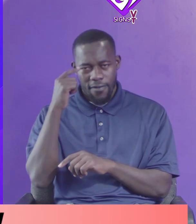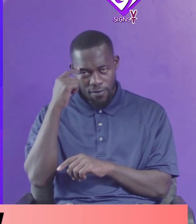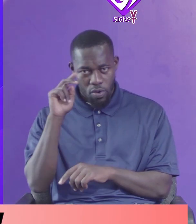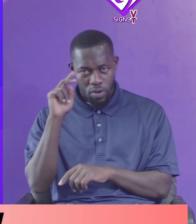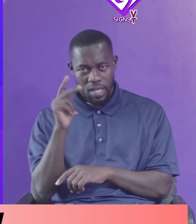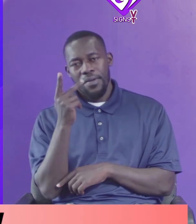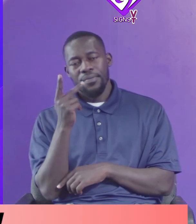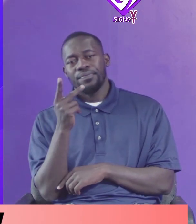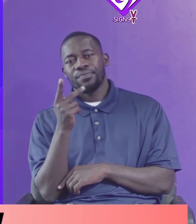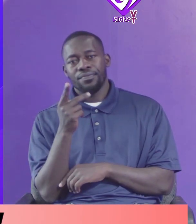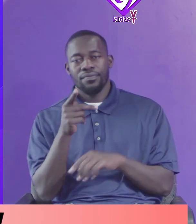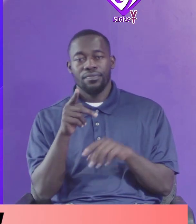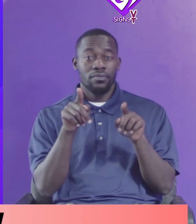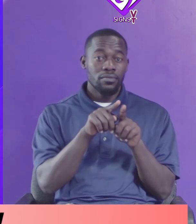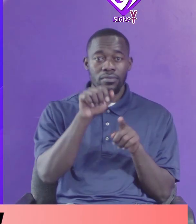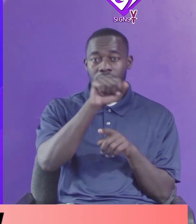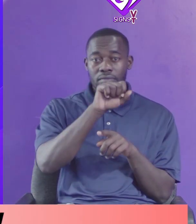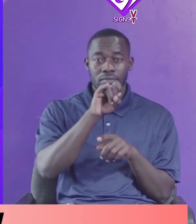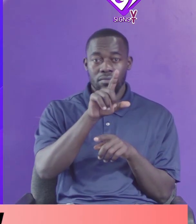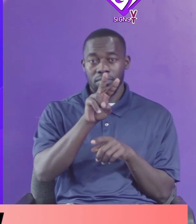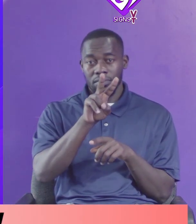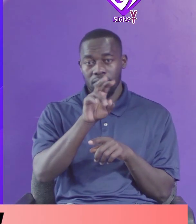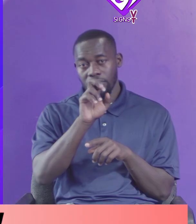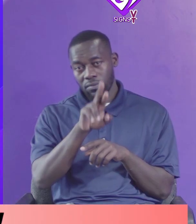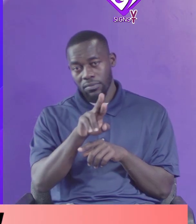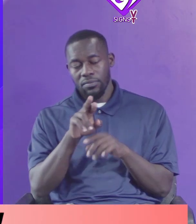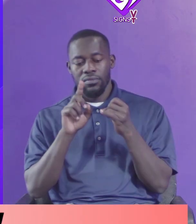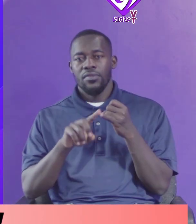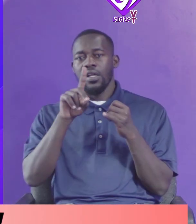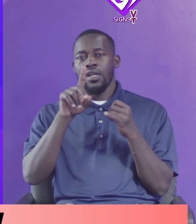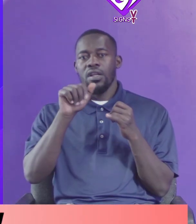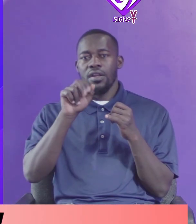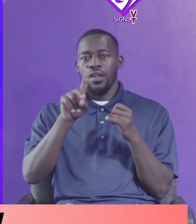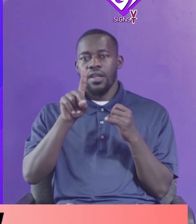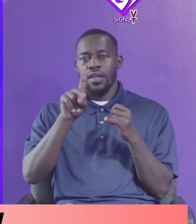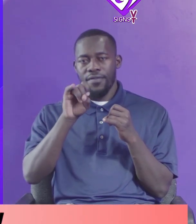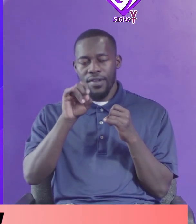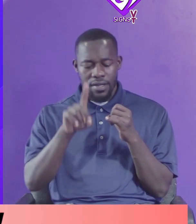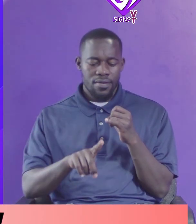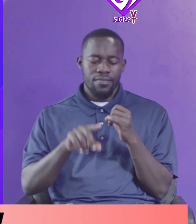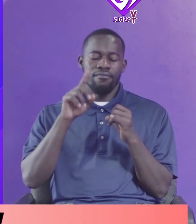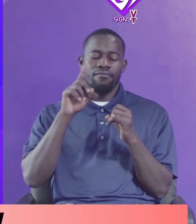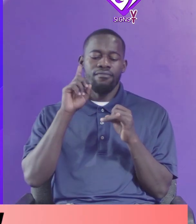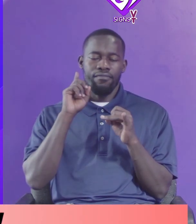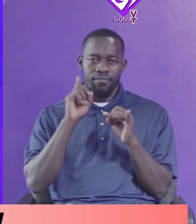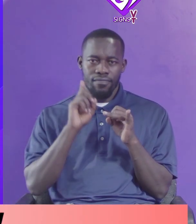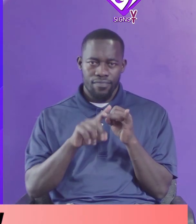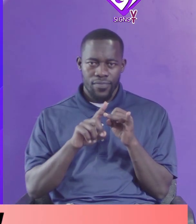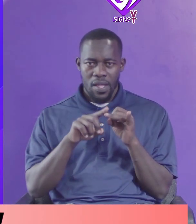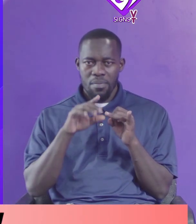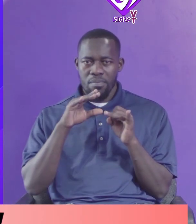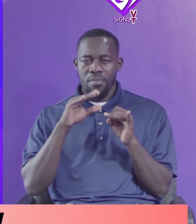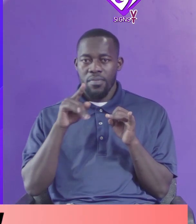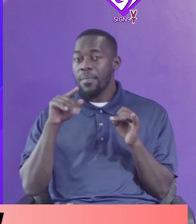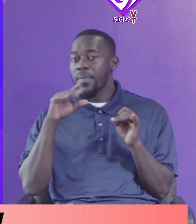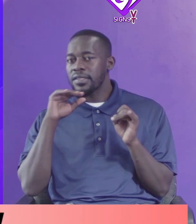As far as the silver department is concerned, we have David Kiptum in the 10,000 meters race, where he, in the men's marathon race,